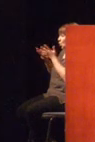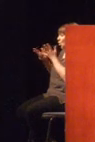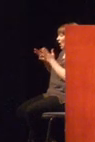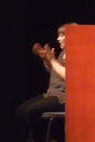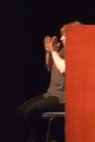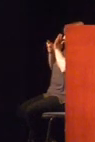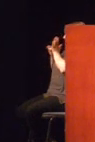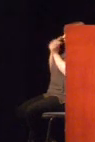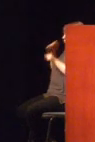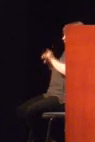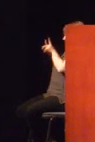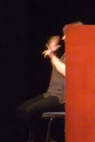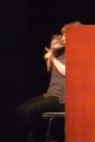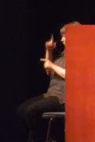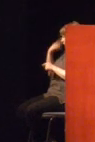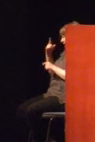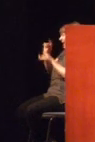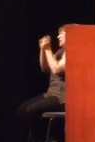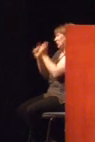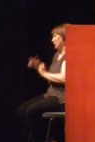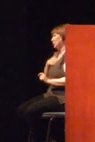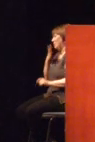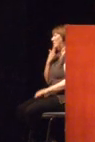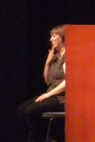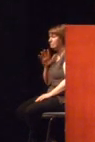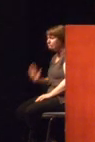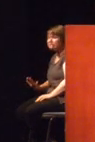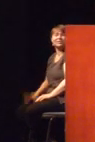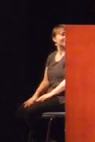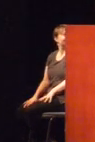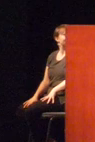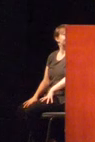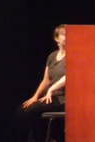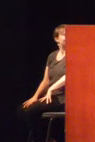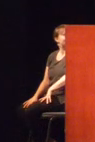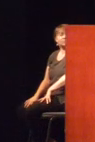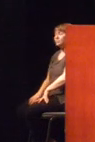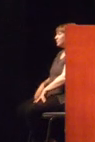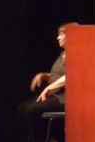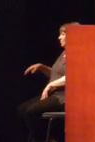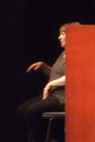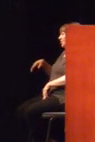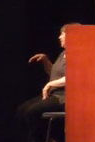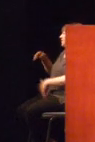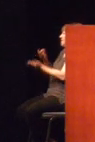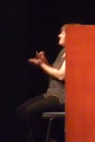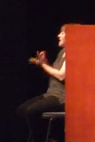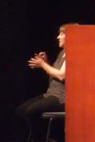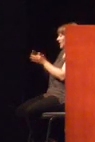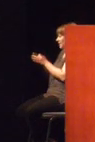time. So just a little bit more about the student-centered funding formula. Dr. Stearns mentioned